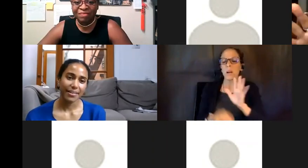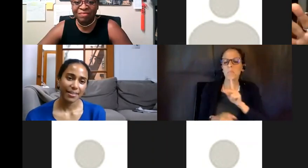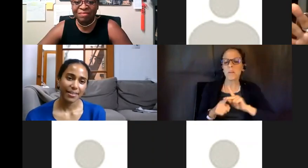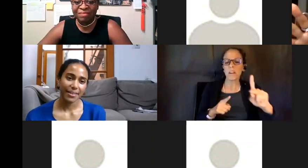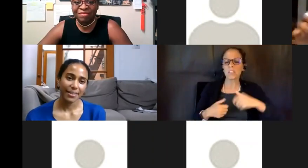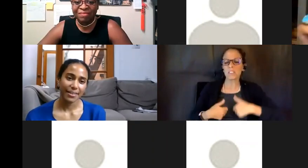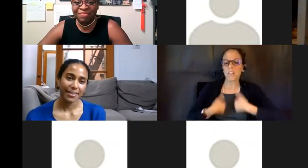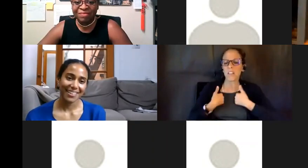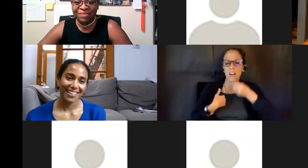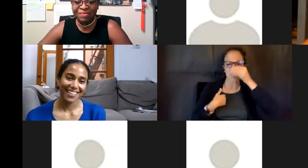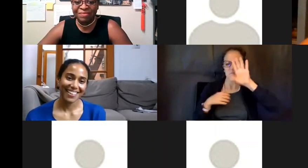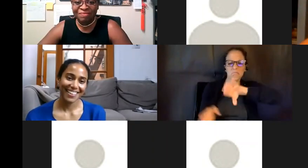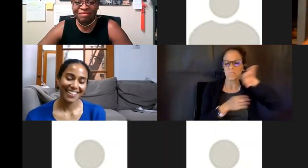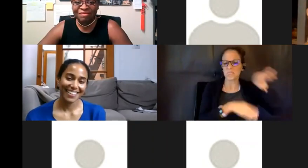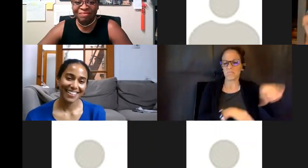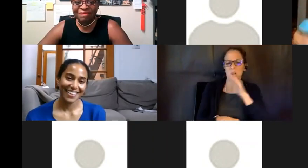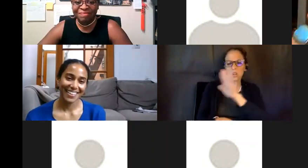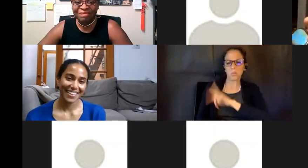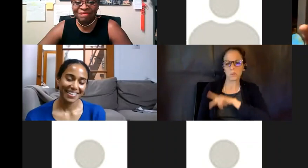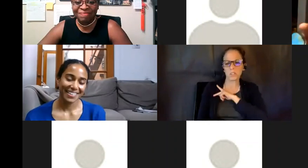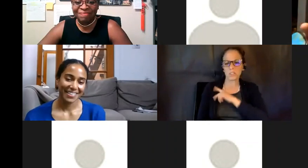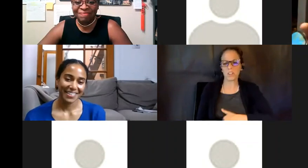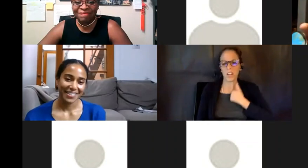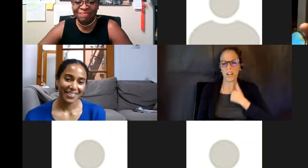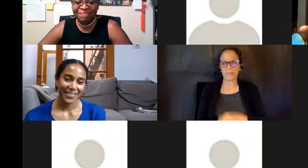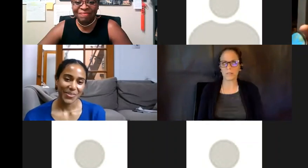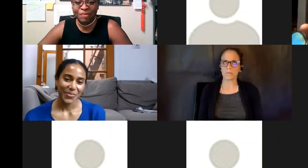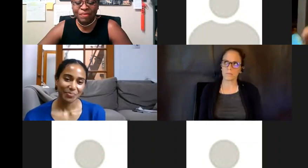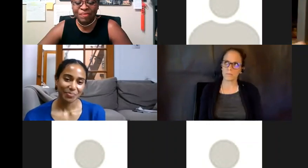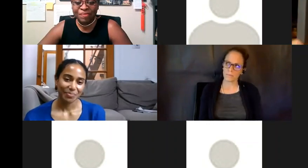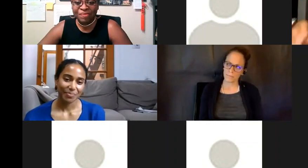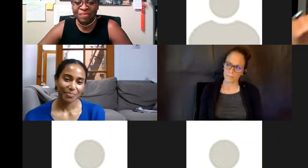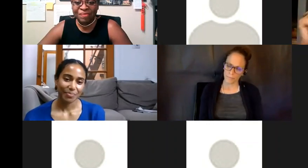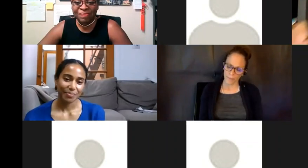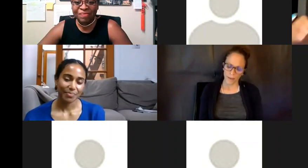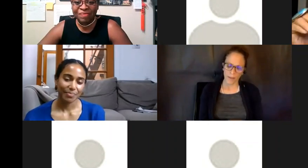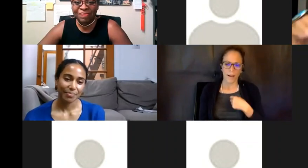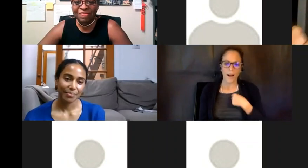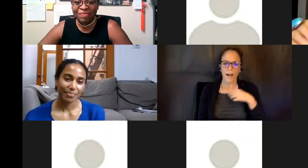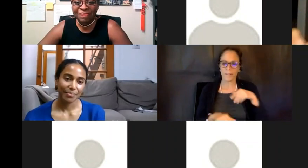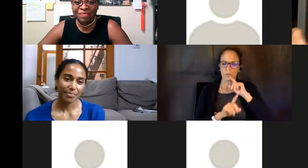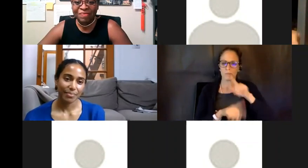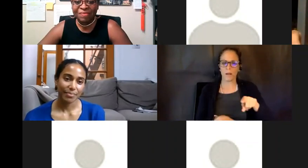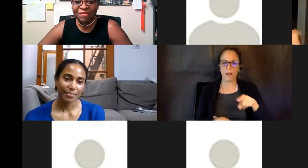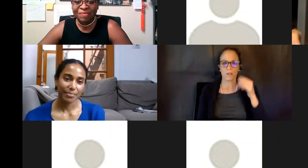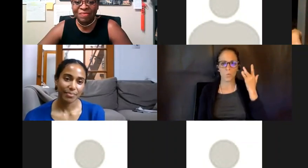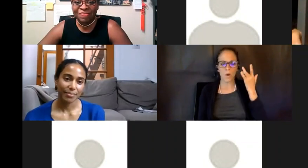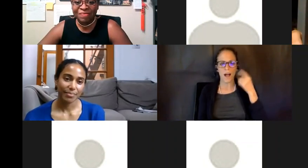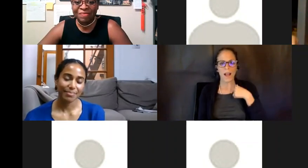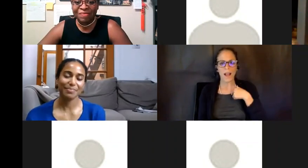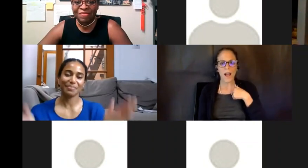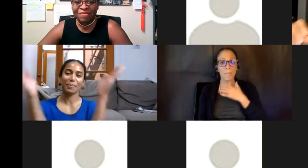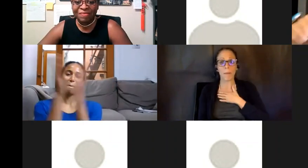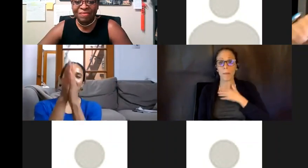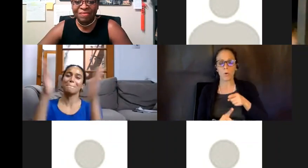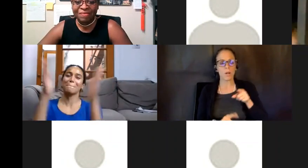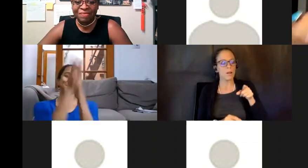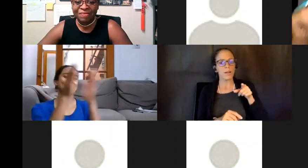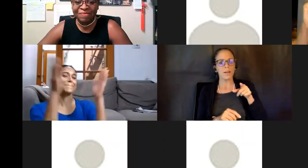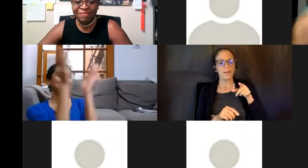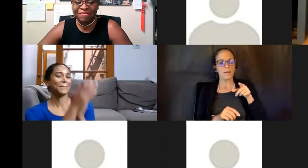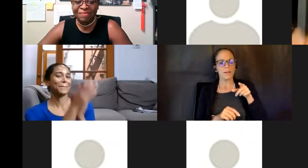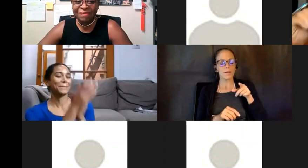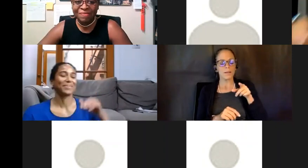a long email to him. But the main thing I have to say is, that's what you never understood about me. The work